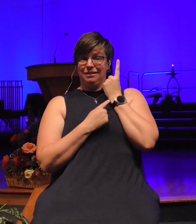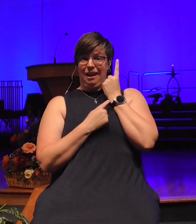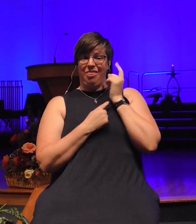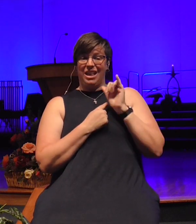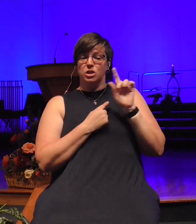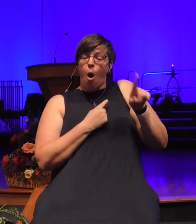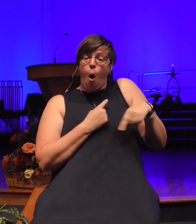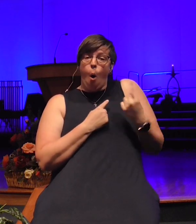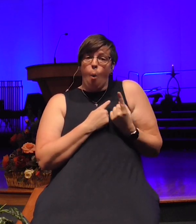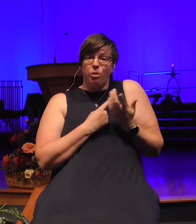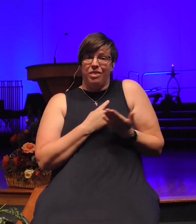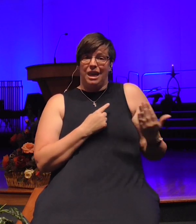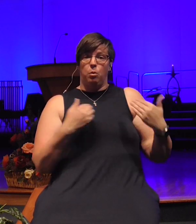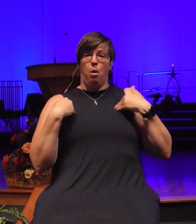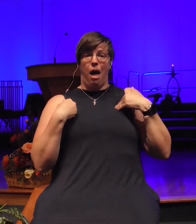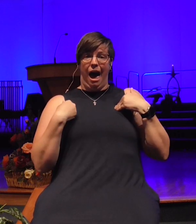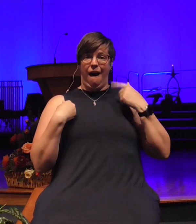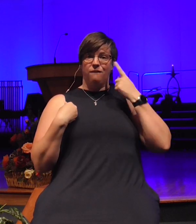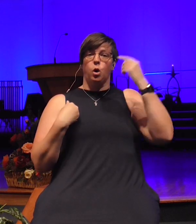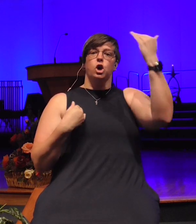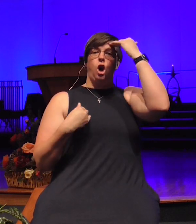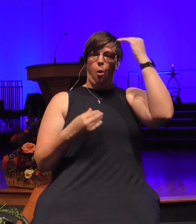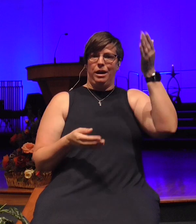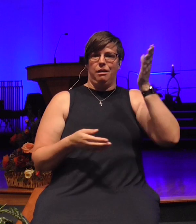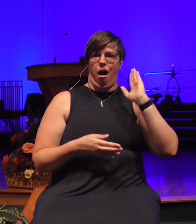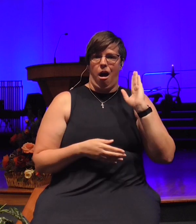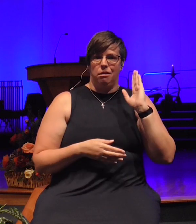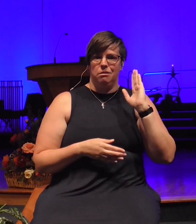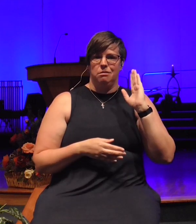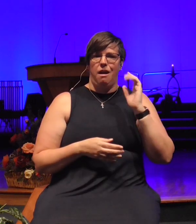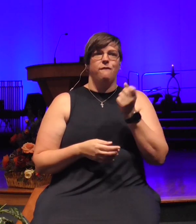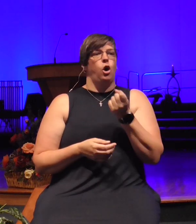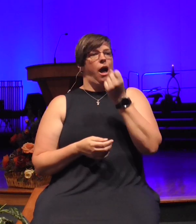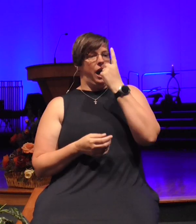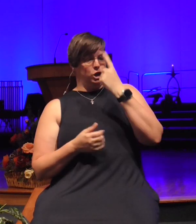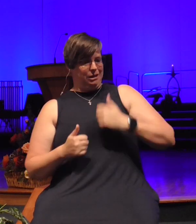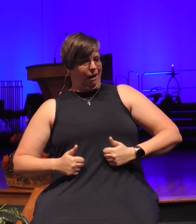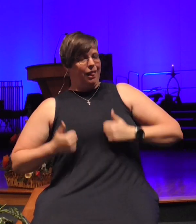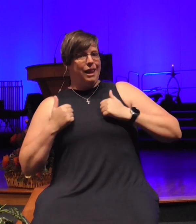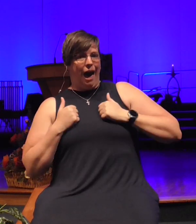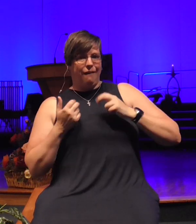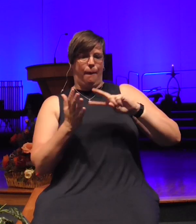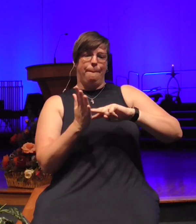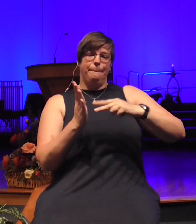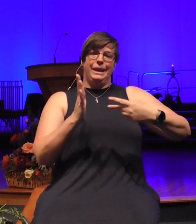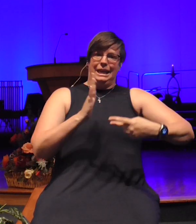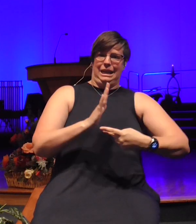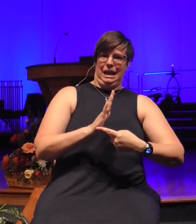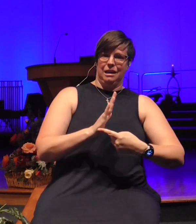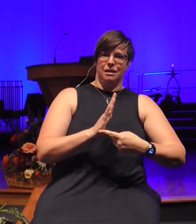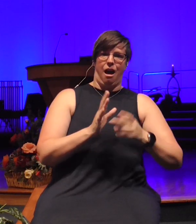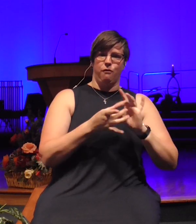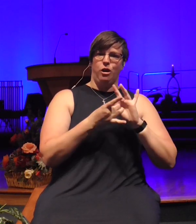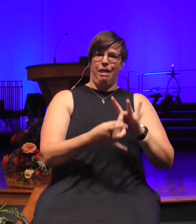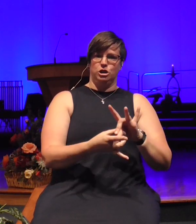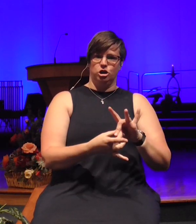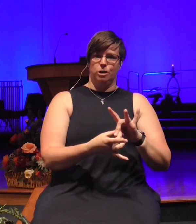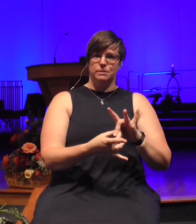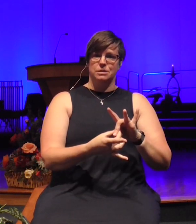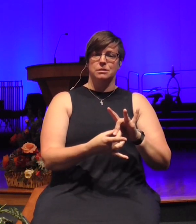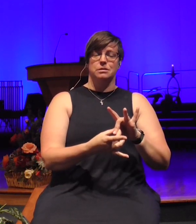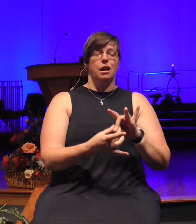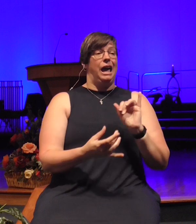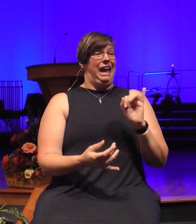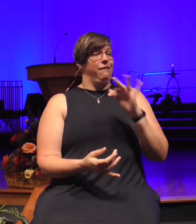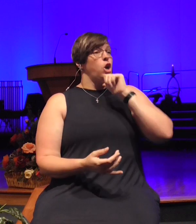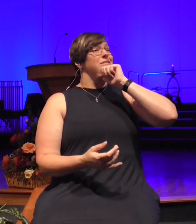will ever have for knowing God, for understanding life, the meaning and purpose of your